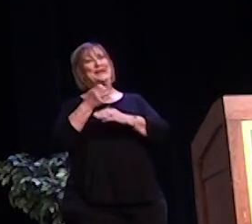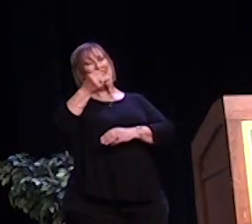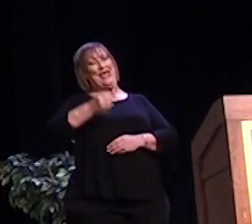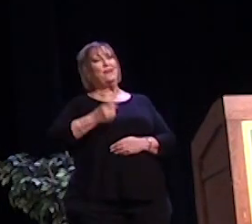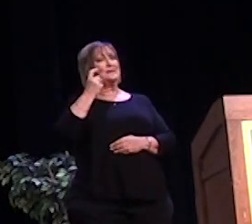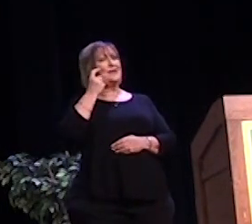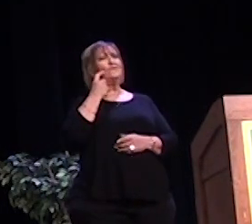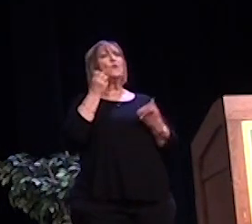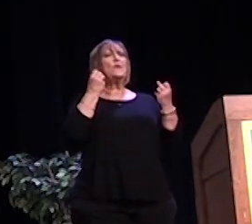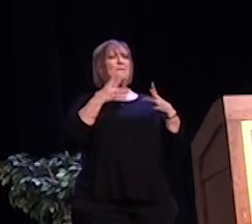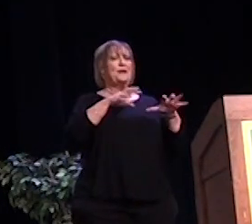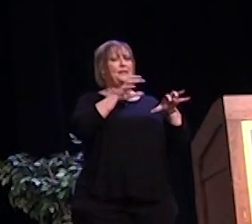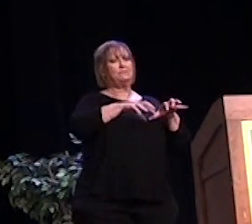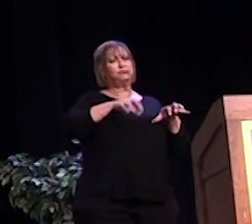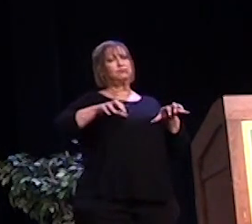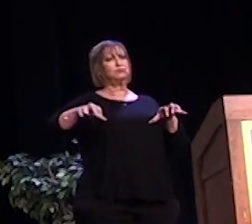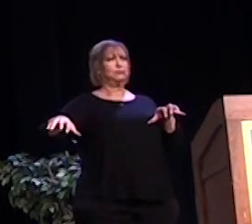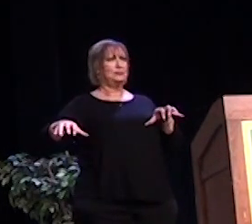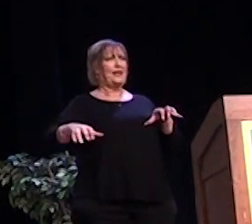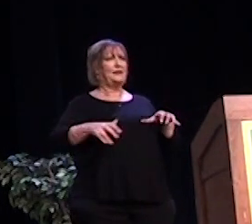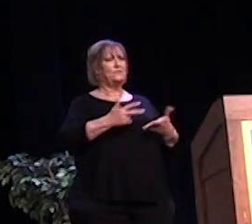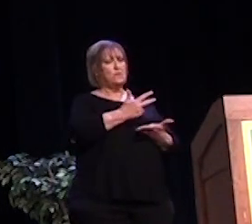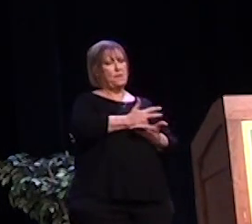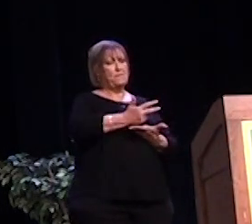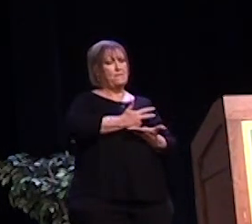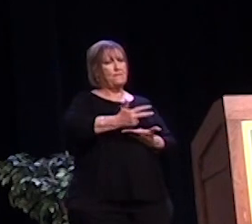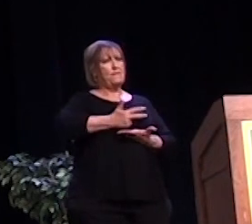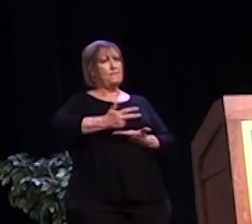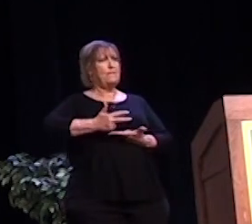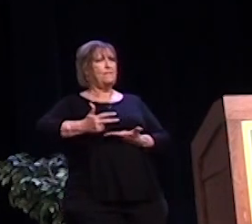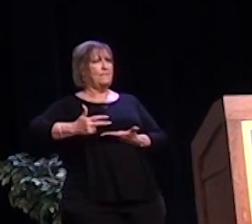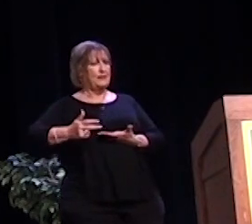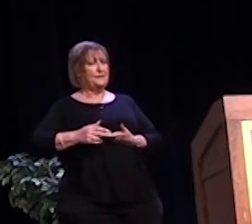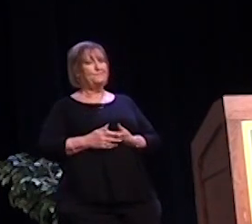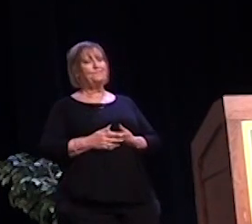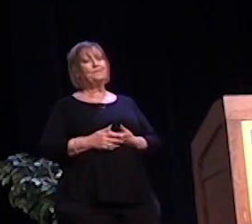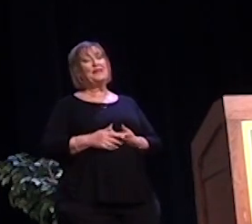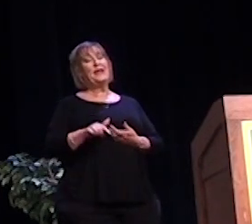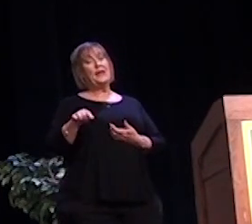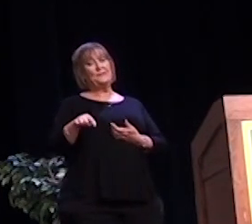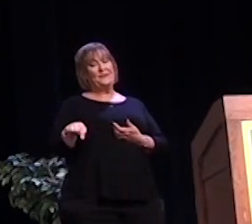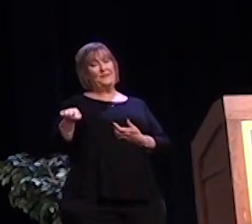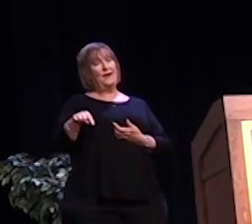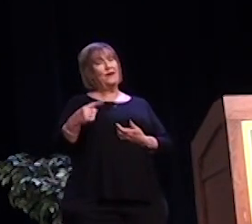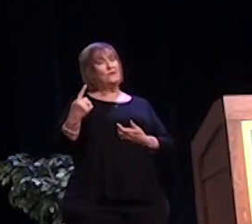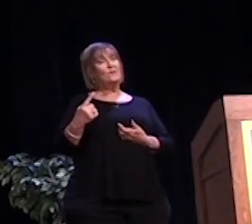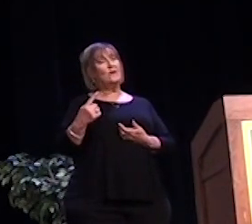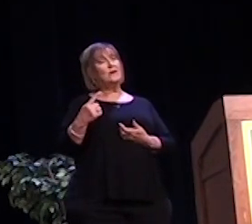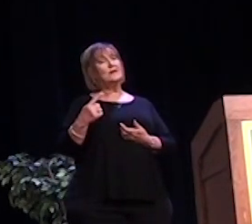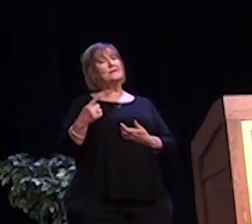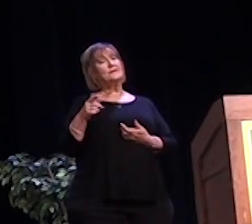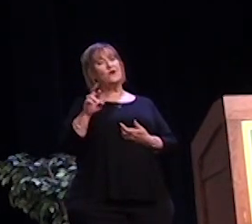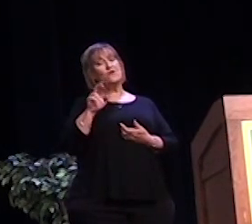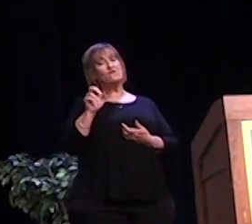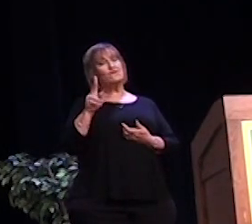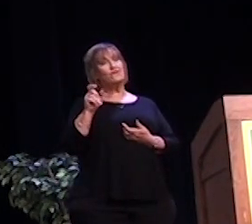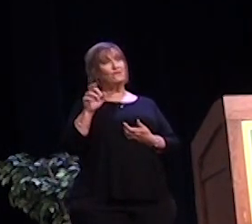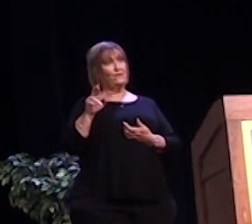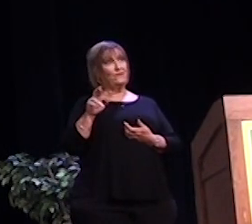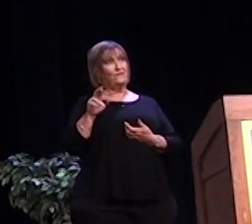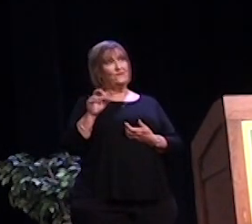side of San Antonio, but particular to that one, there was willing sellers. So that is one of the